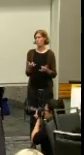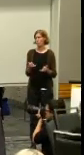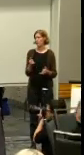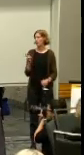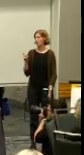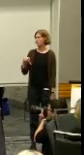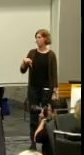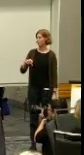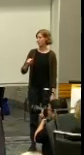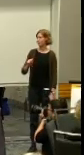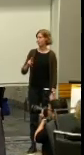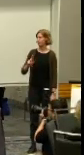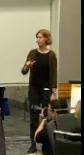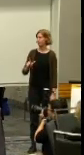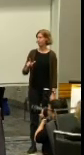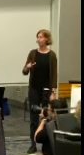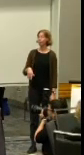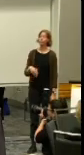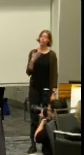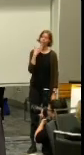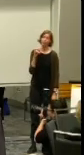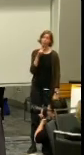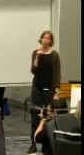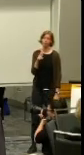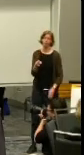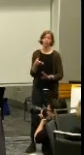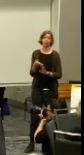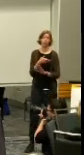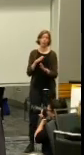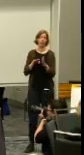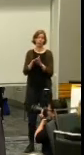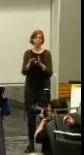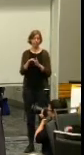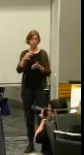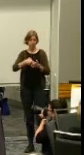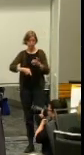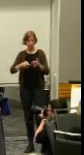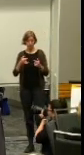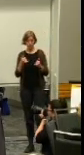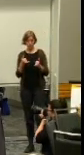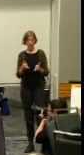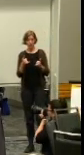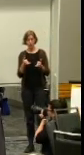Yeah, good question. So pre-development costs right now, I think we're running at about